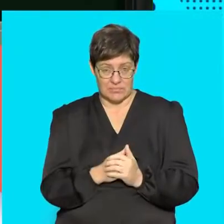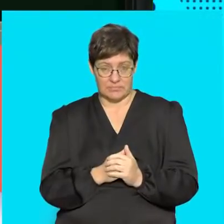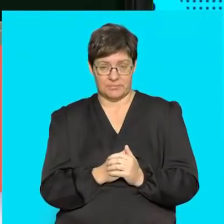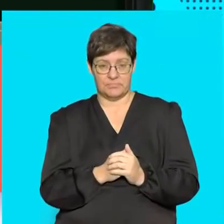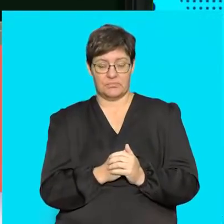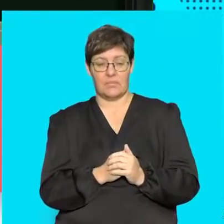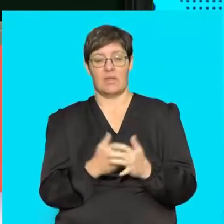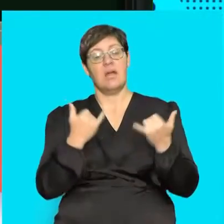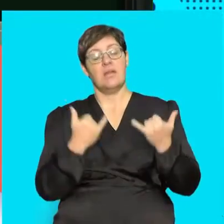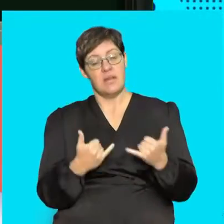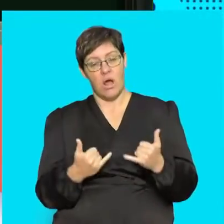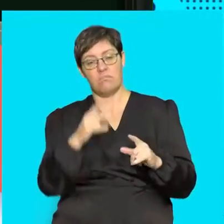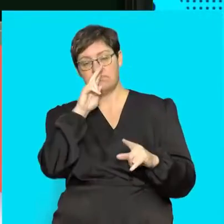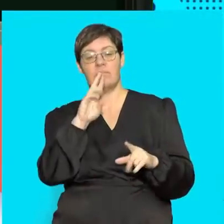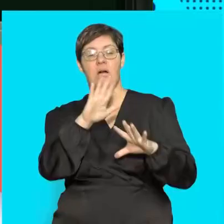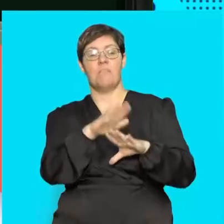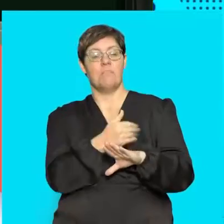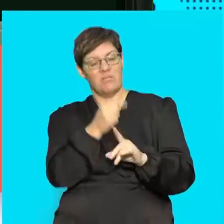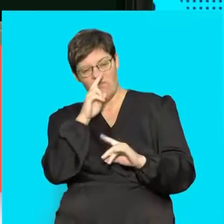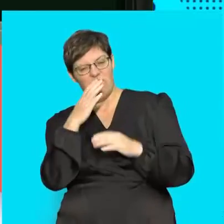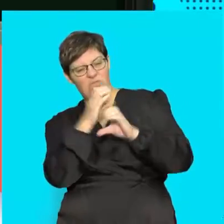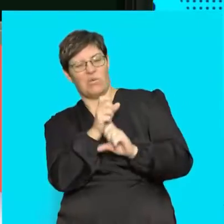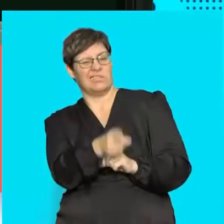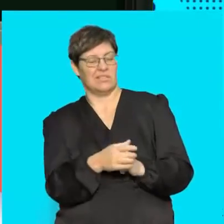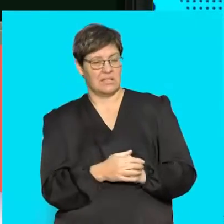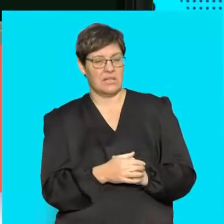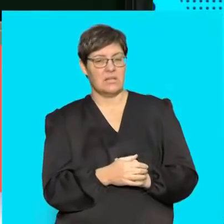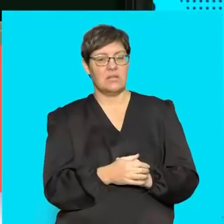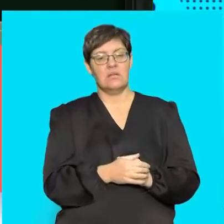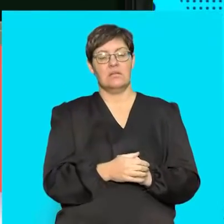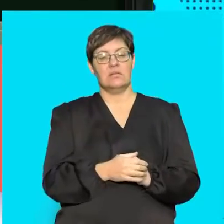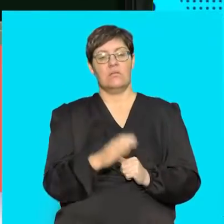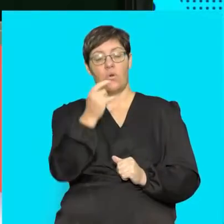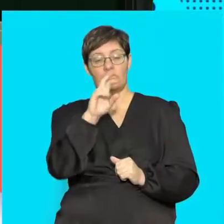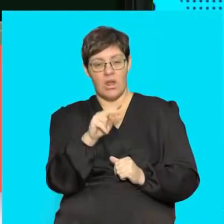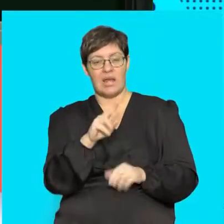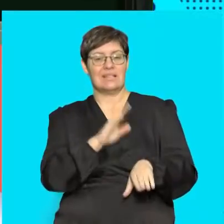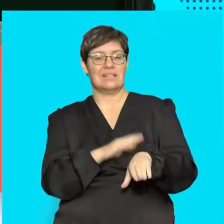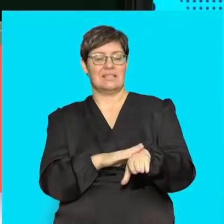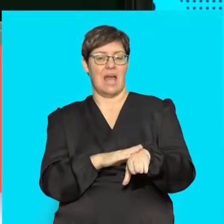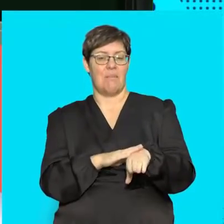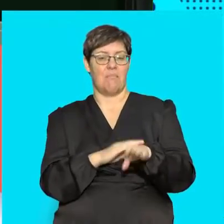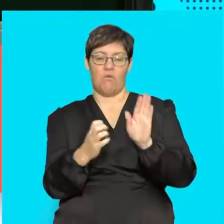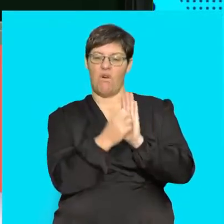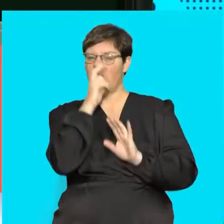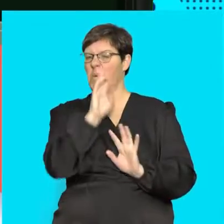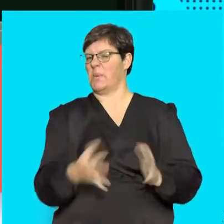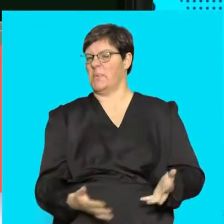used. So this session will basically focus on how does the concentration time graphs